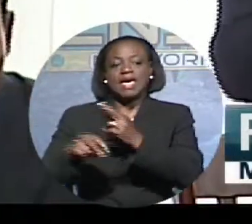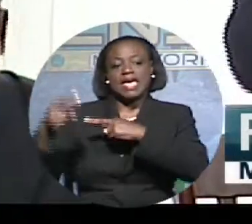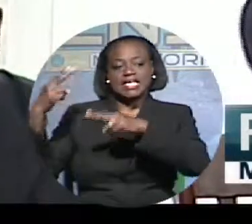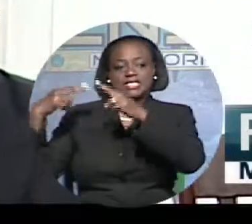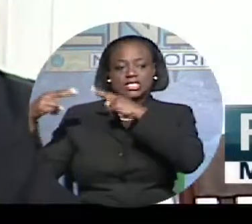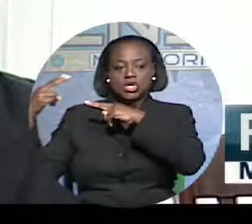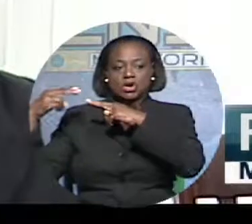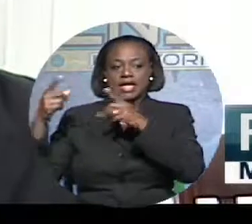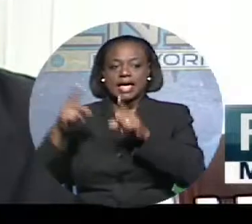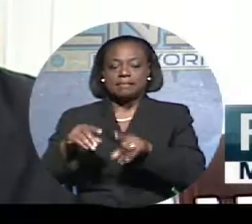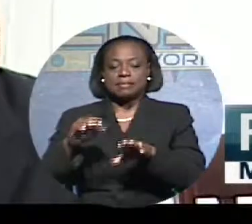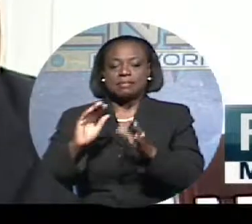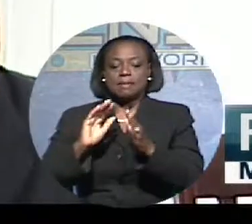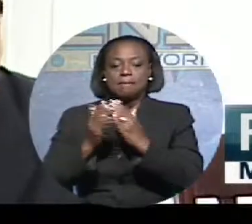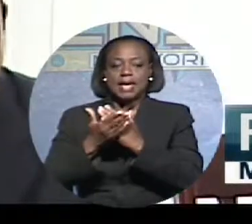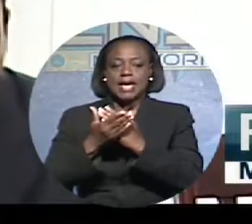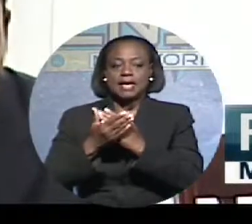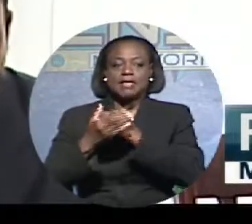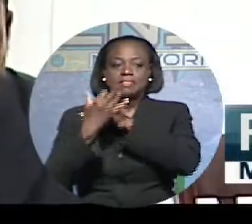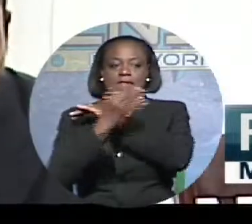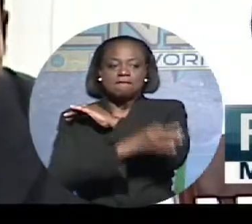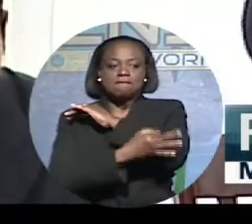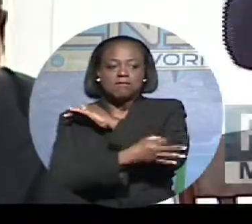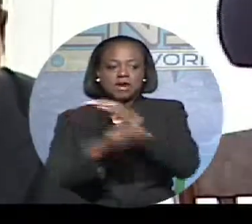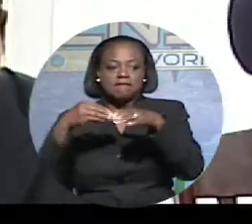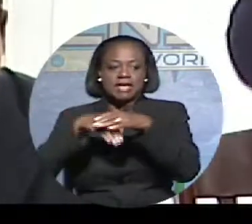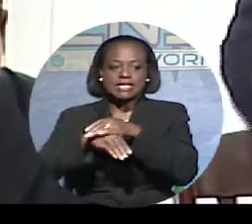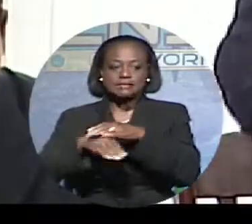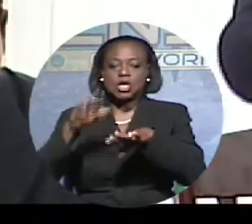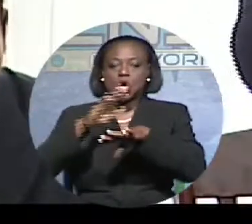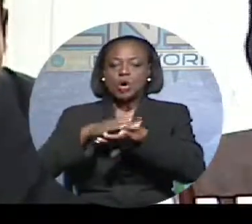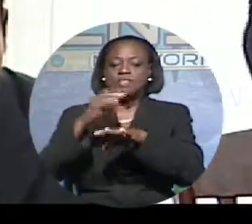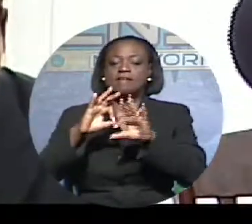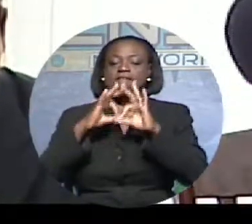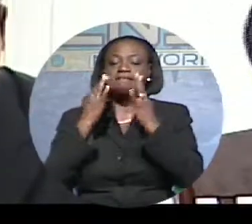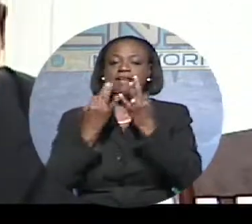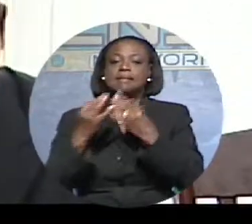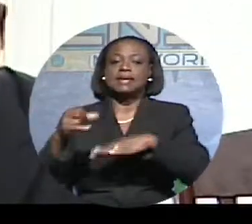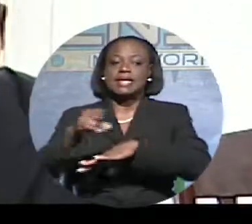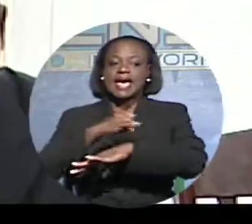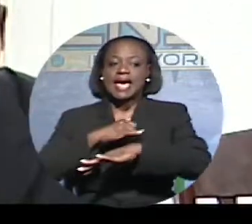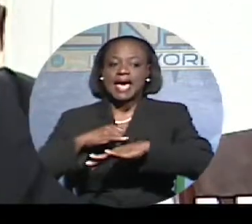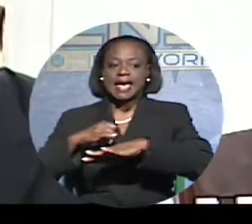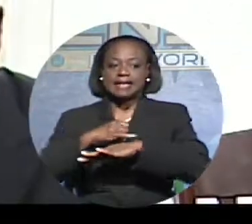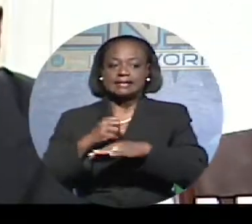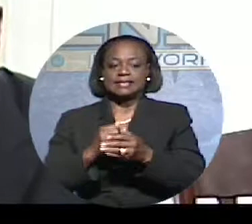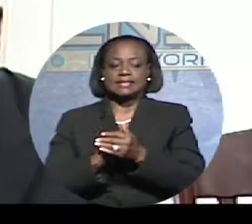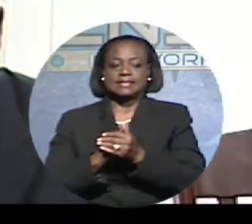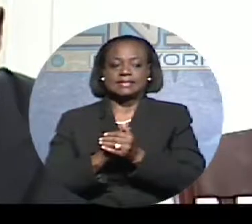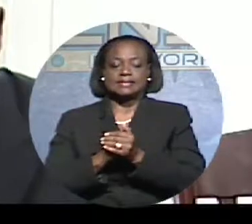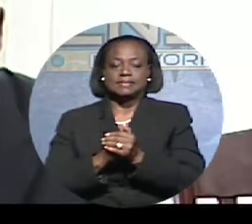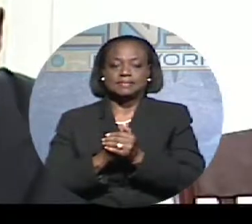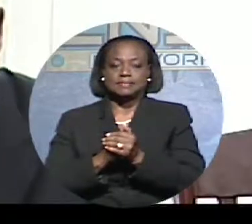by mostly foreign investors on the Family Islands. That normally falls within this category for taxation.